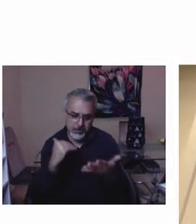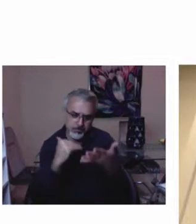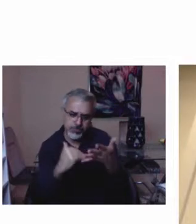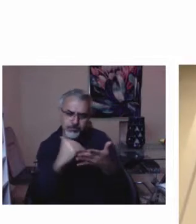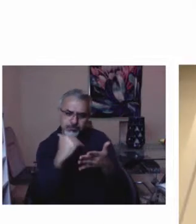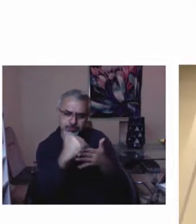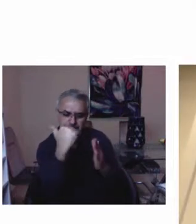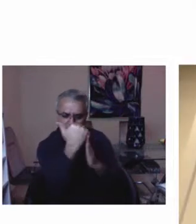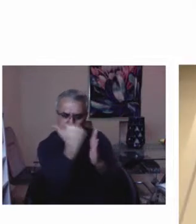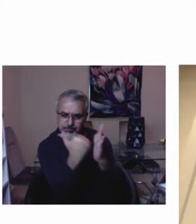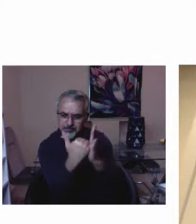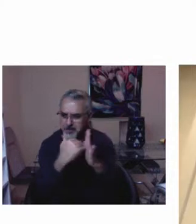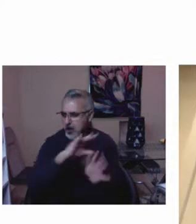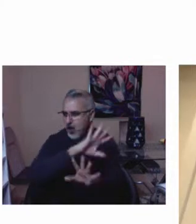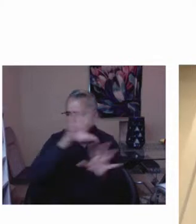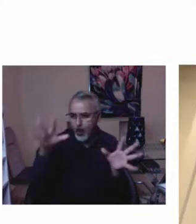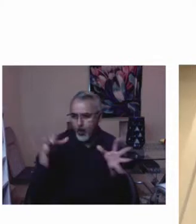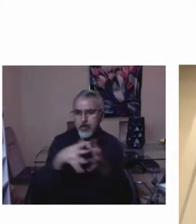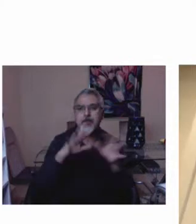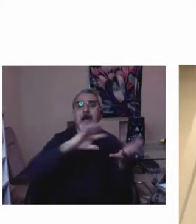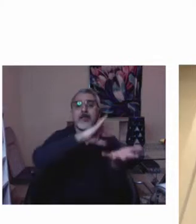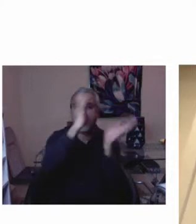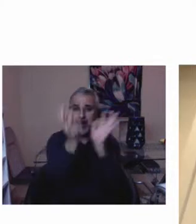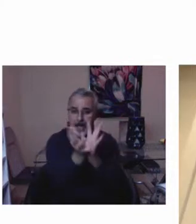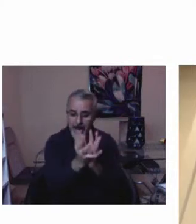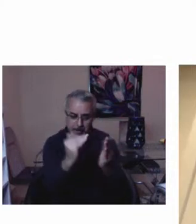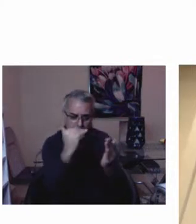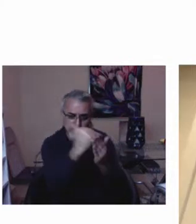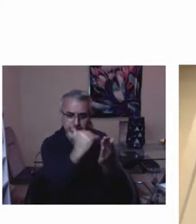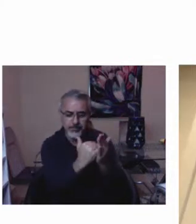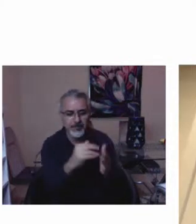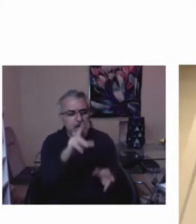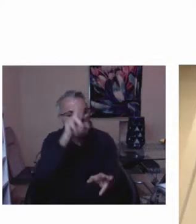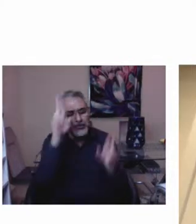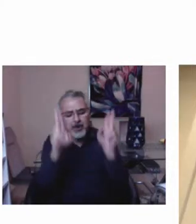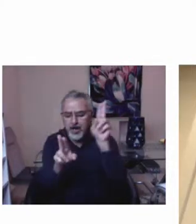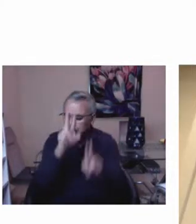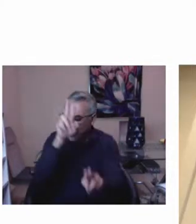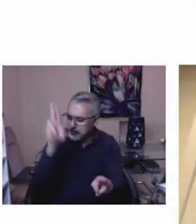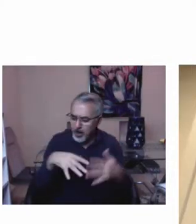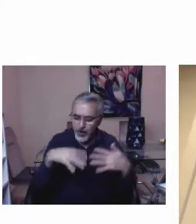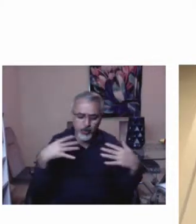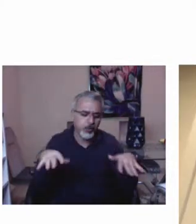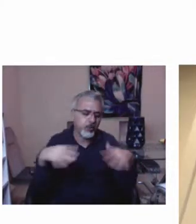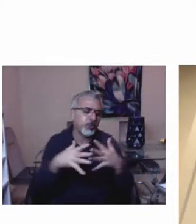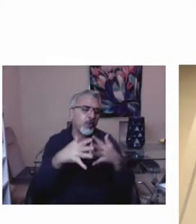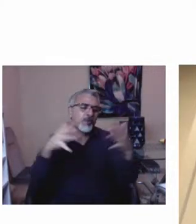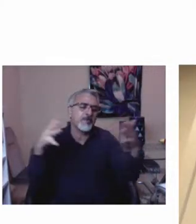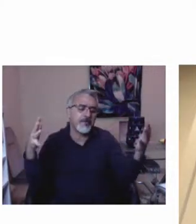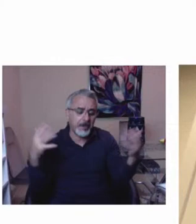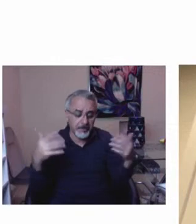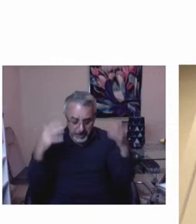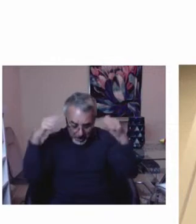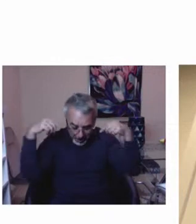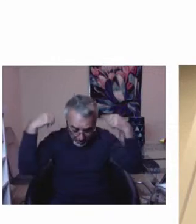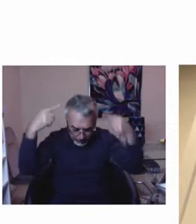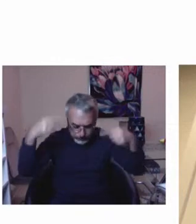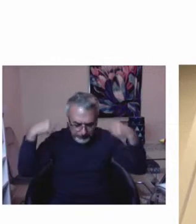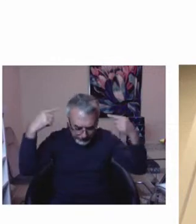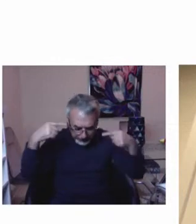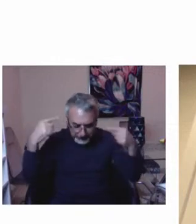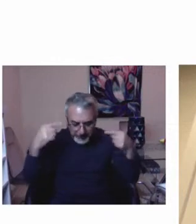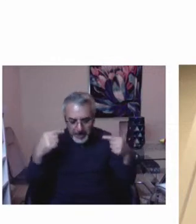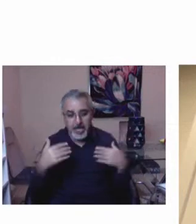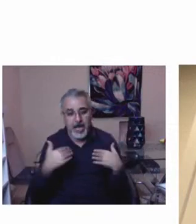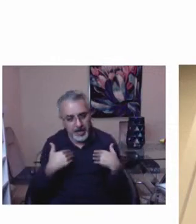still have many questions, and I think it's important that we have in this kinds of conversation. I just want to conclude giving a little bit of a recommendation that I think